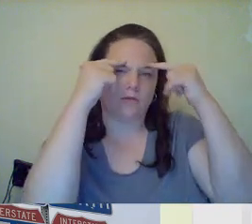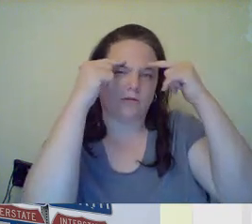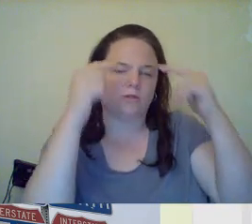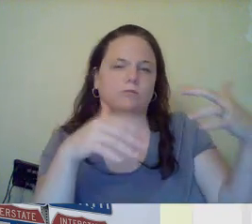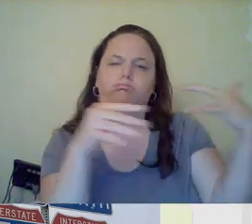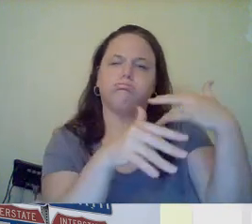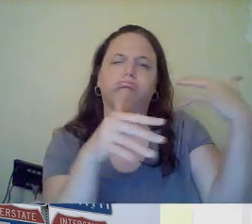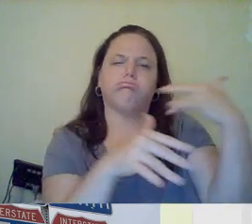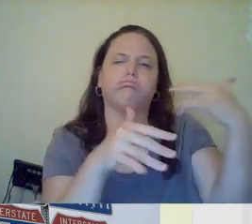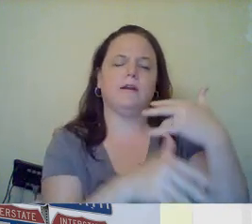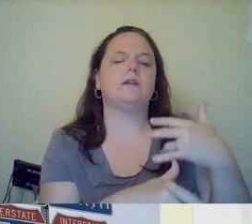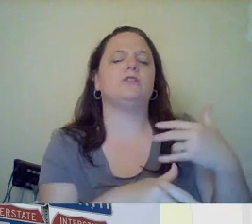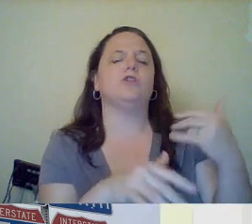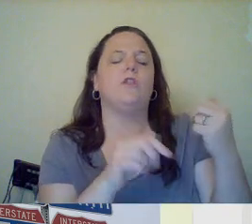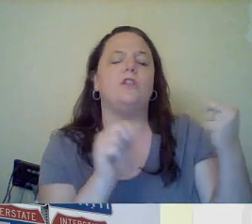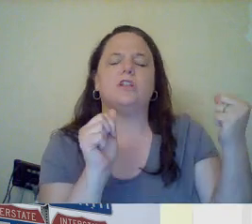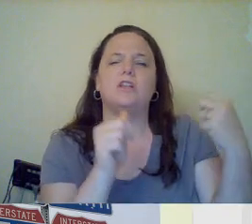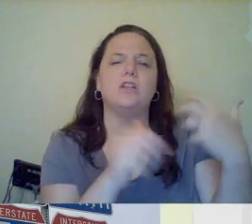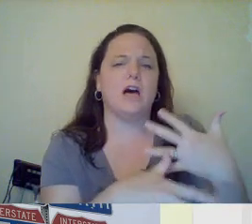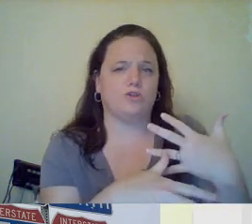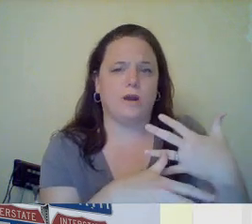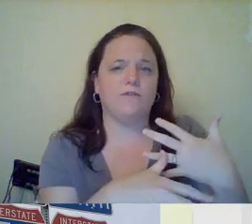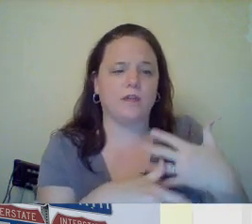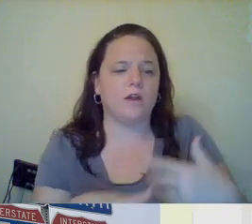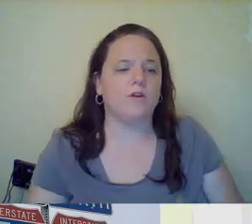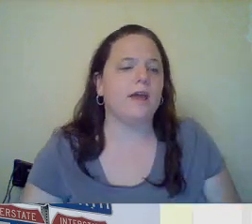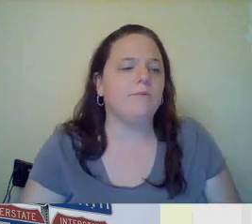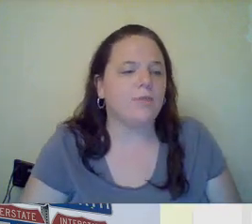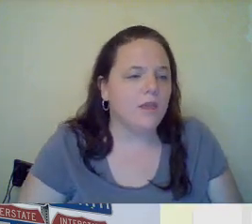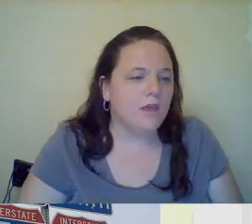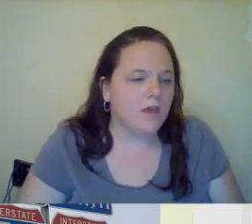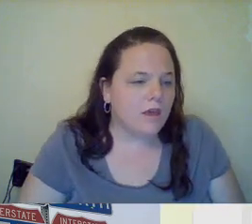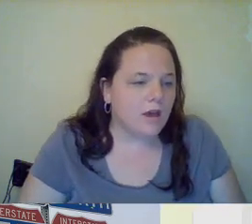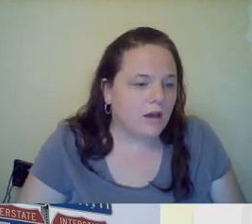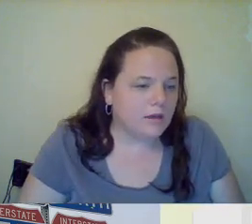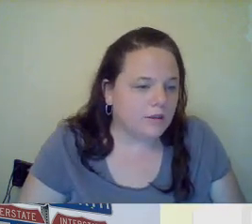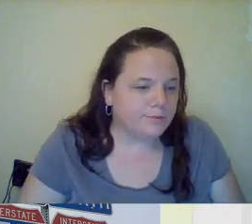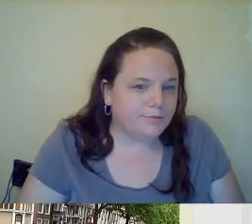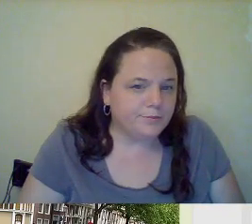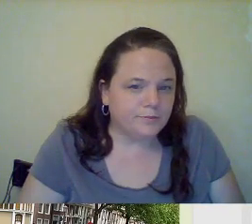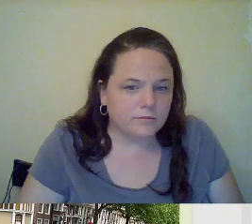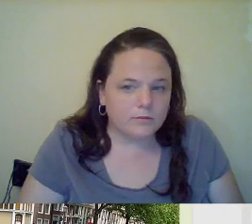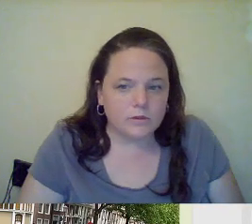and you're like this, showing that there's a lot of traffic. Okay.